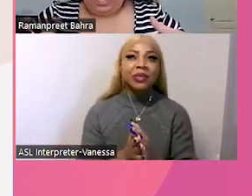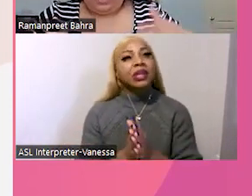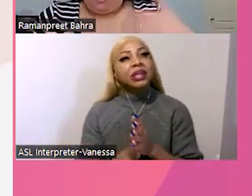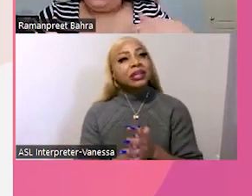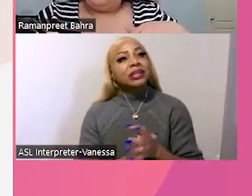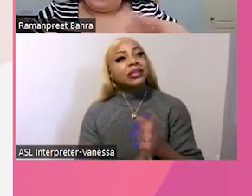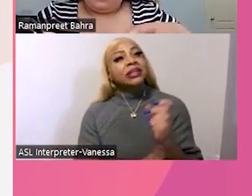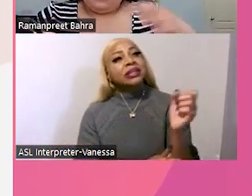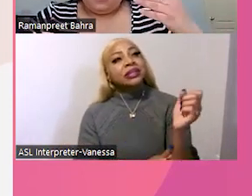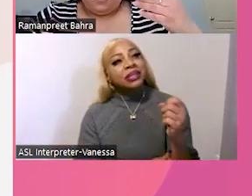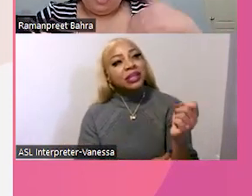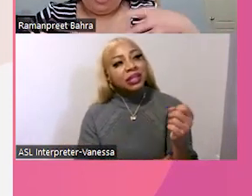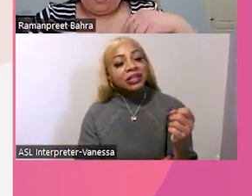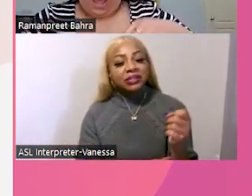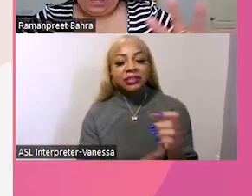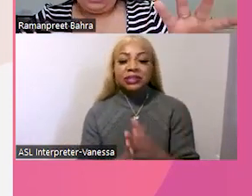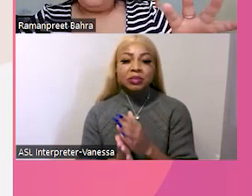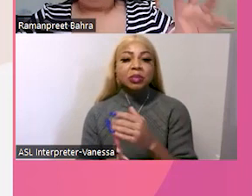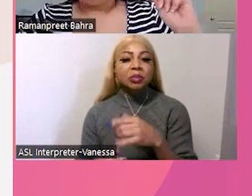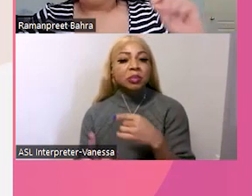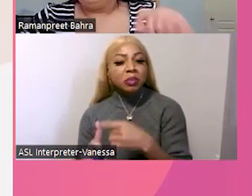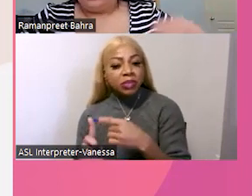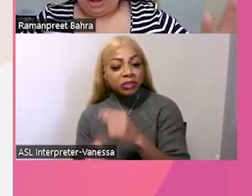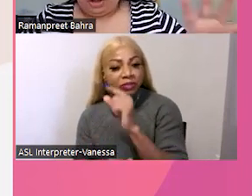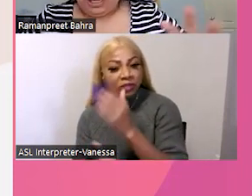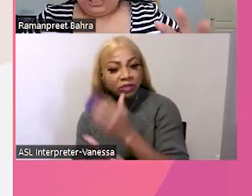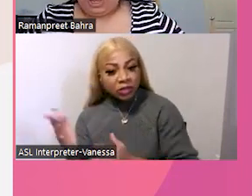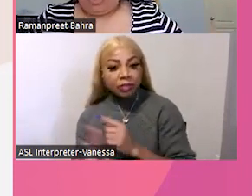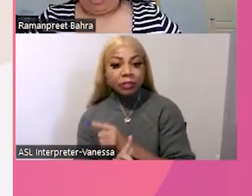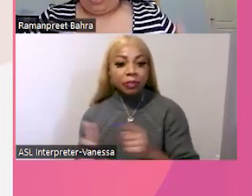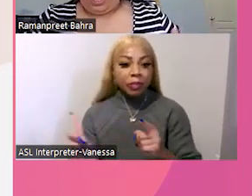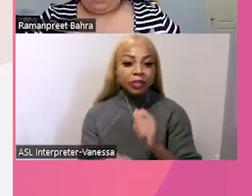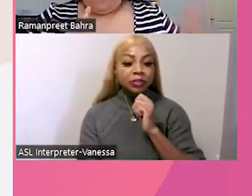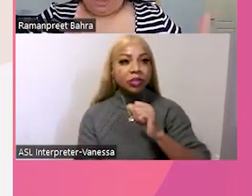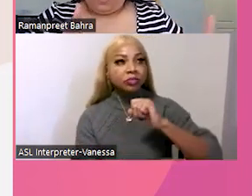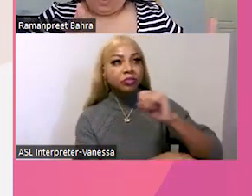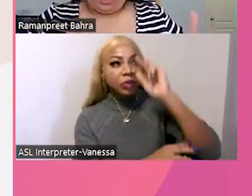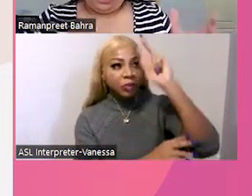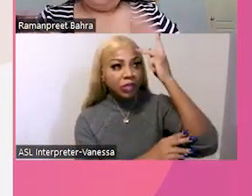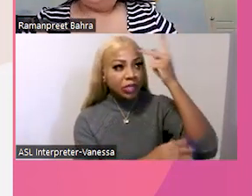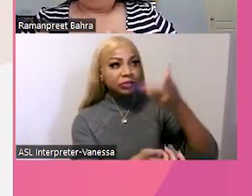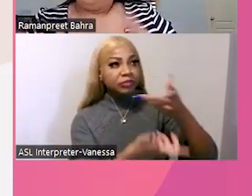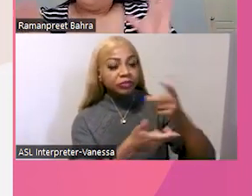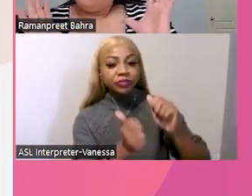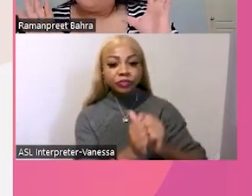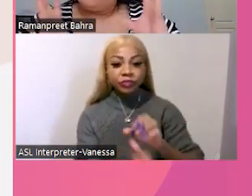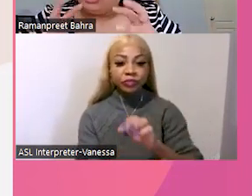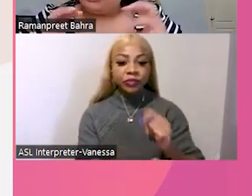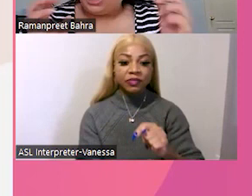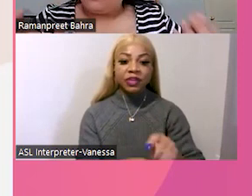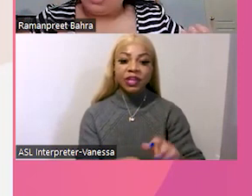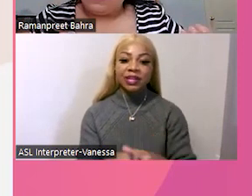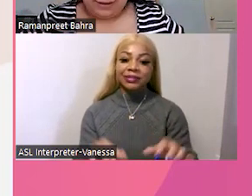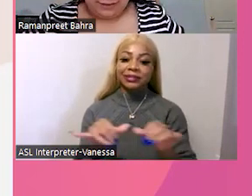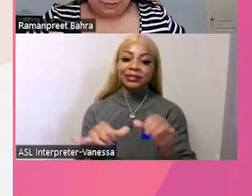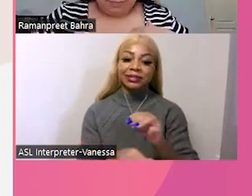but it doesn't push back through a political engaging with fat oppression and sizeism as both structure